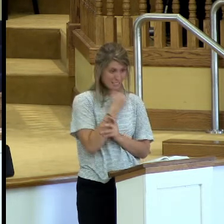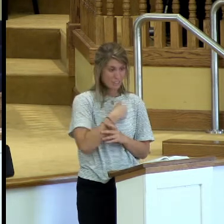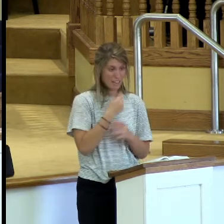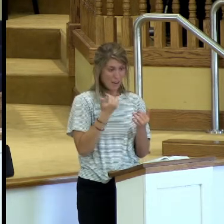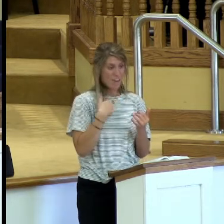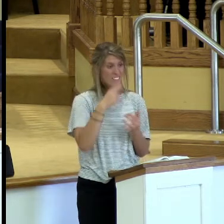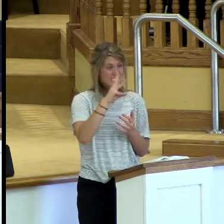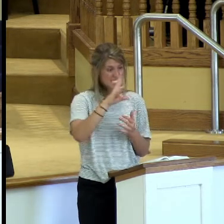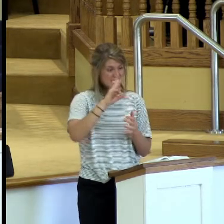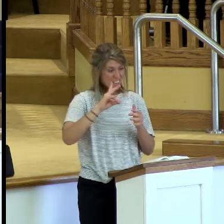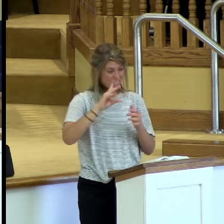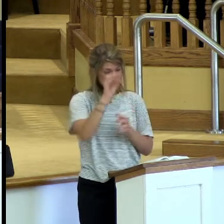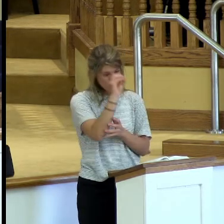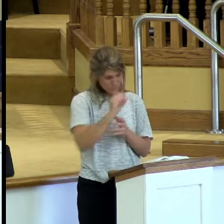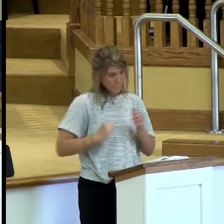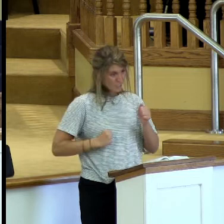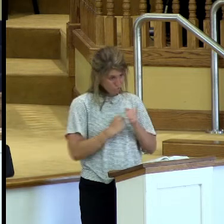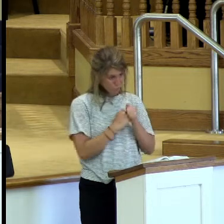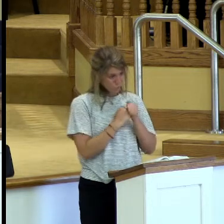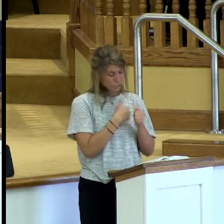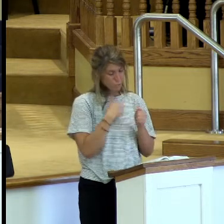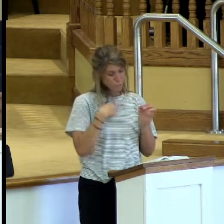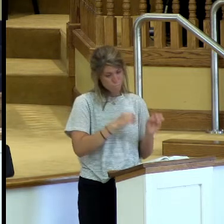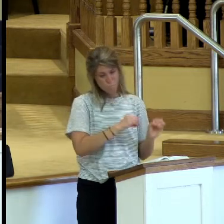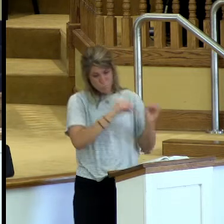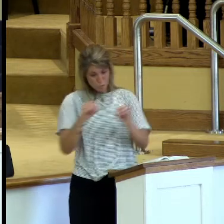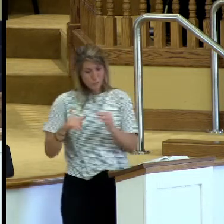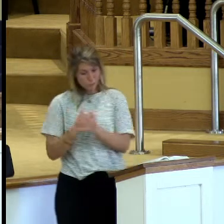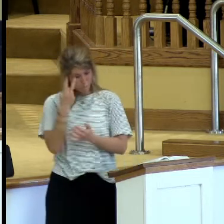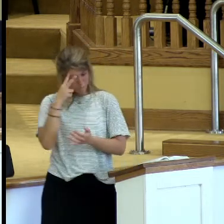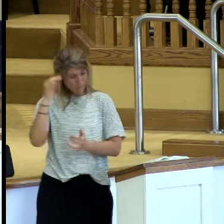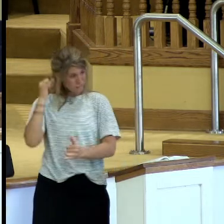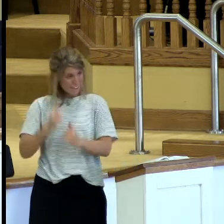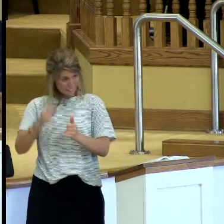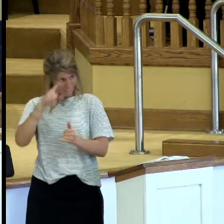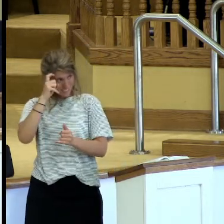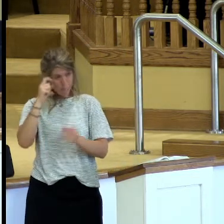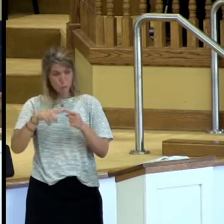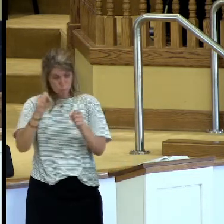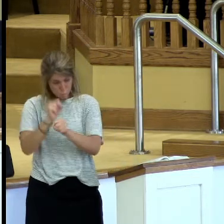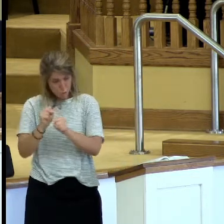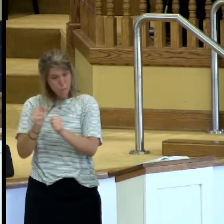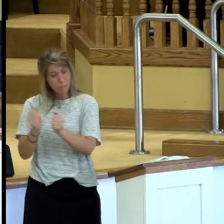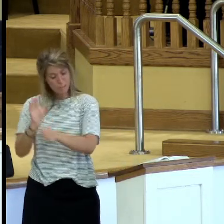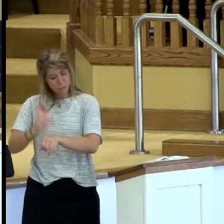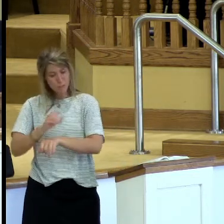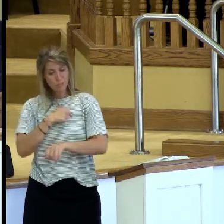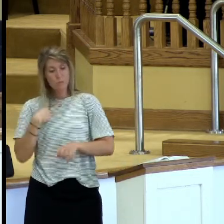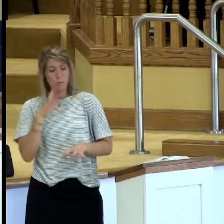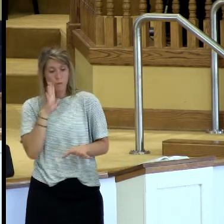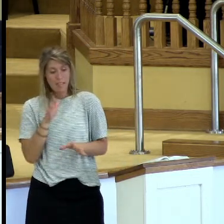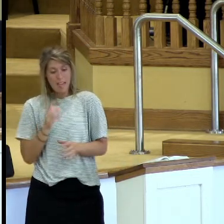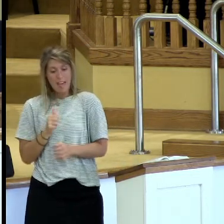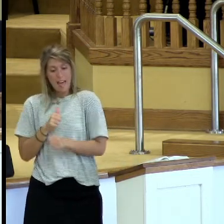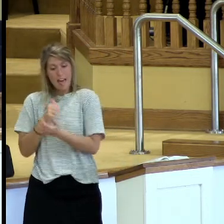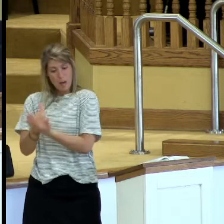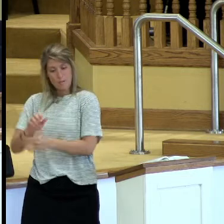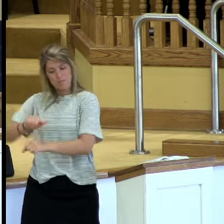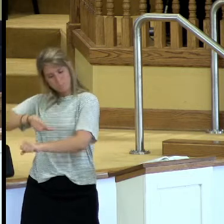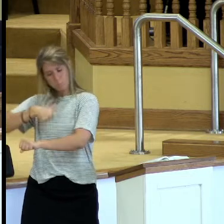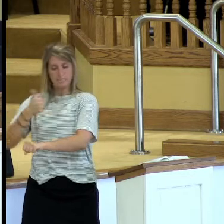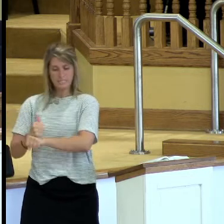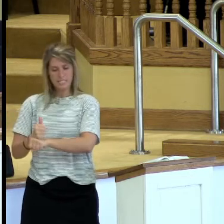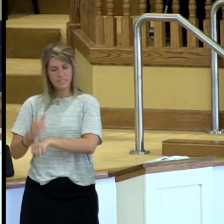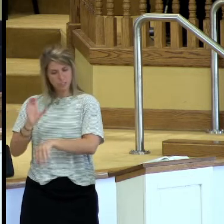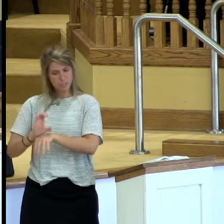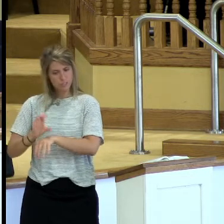at 67%. We're moving to New Mexico at the end of the summer to work with our sending church. We're actually helping them plant a church in